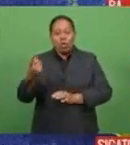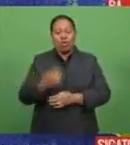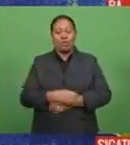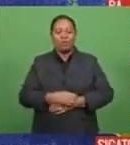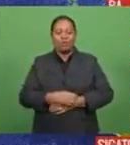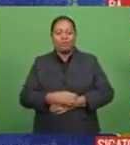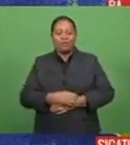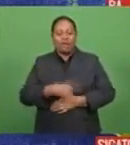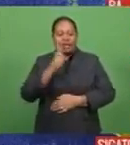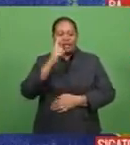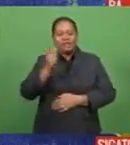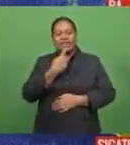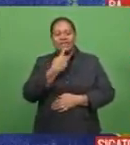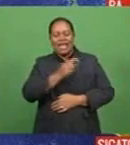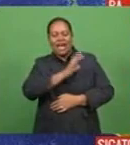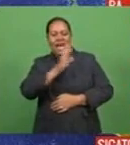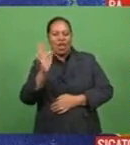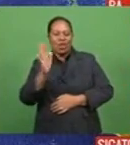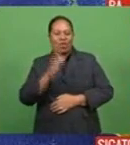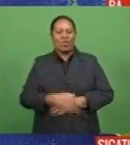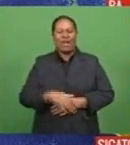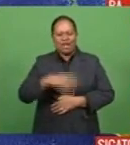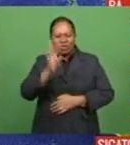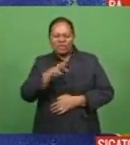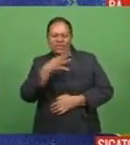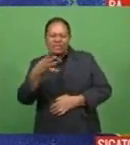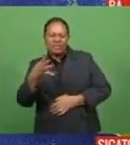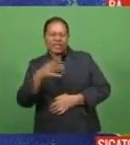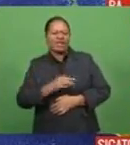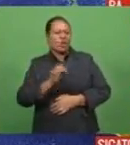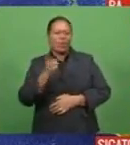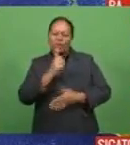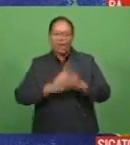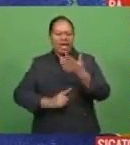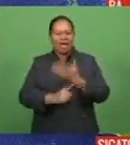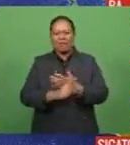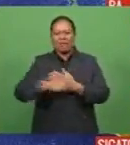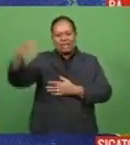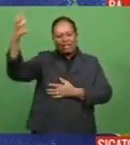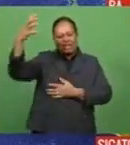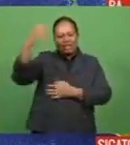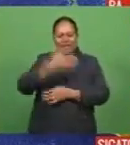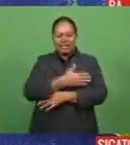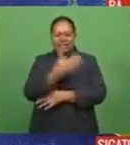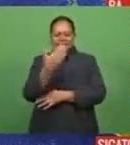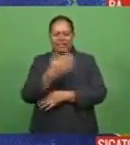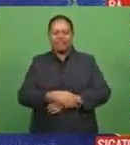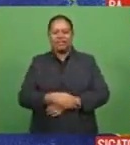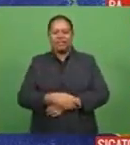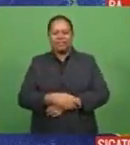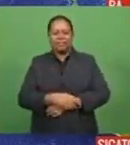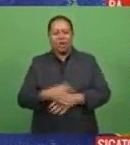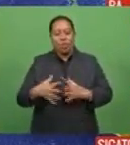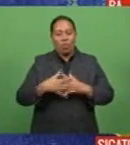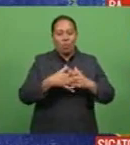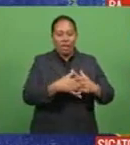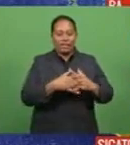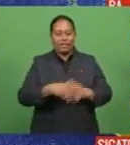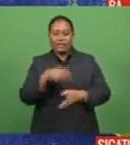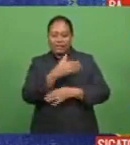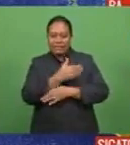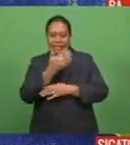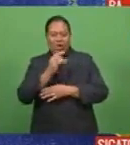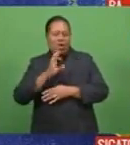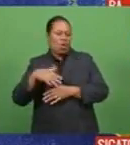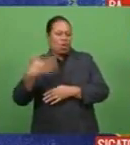swing by to say hello and probably check on what we're up to in our sunny days. Tomorrow's temps, since the daytime is